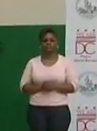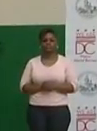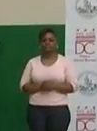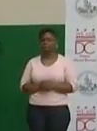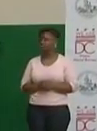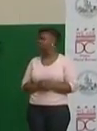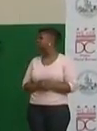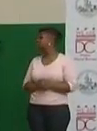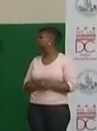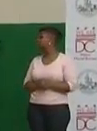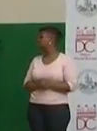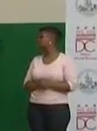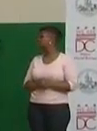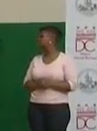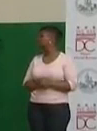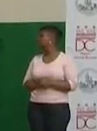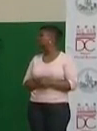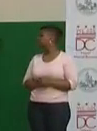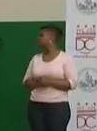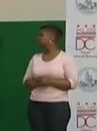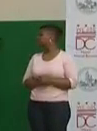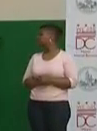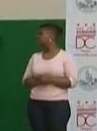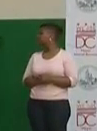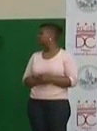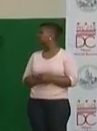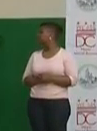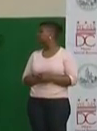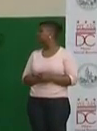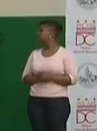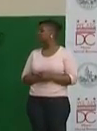And again, this is what word comes to mind when you're thinking about DC's budget.